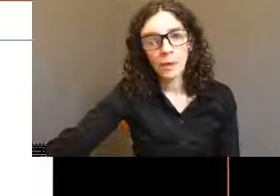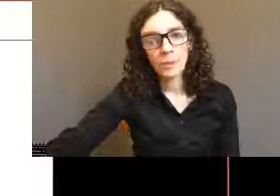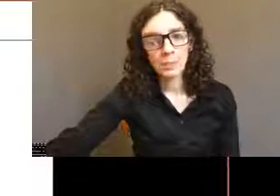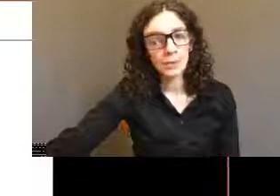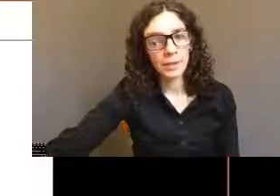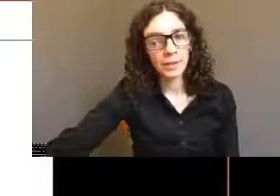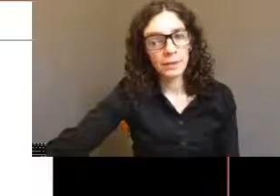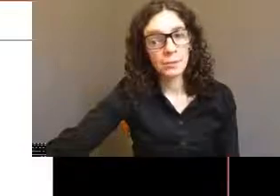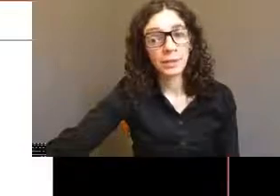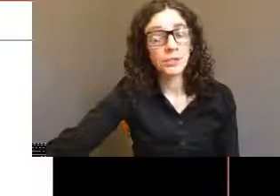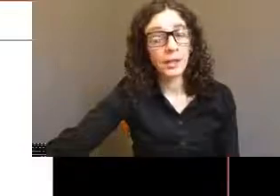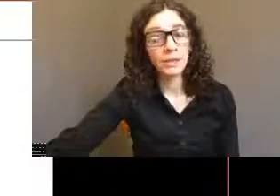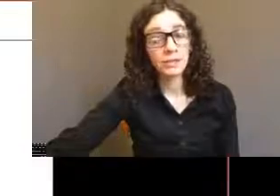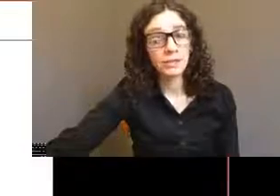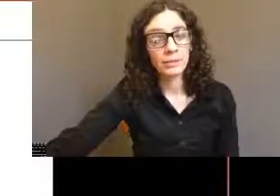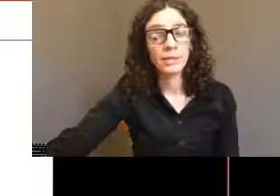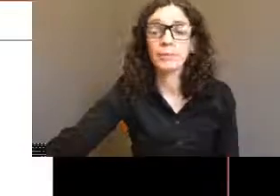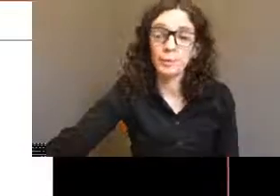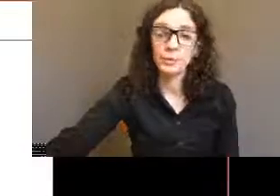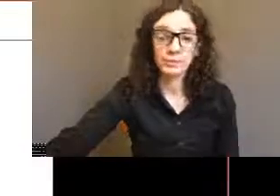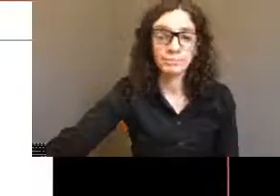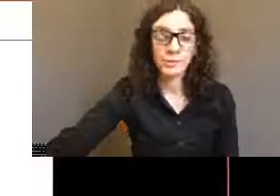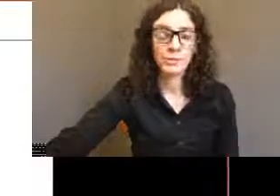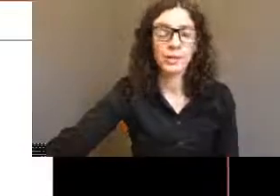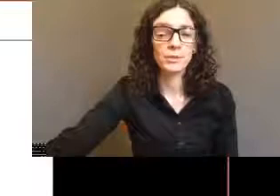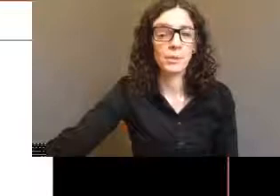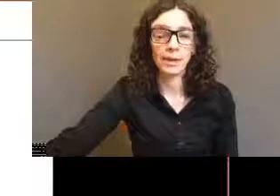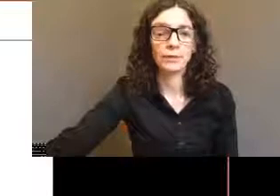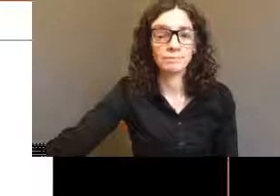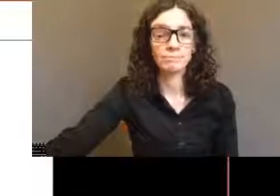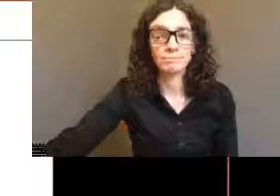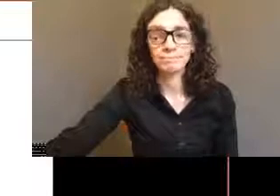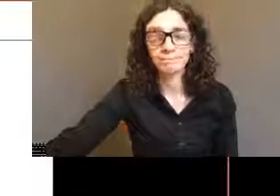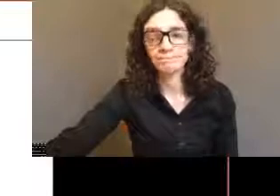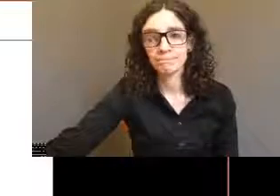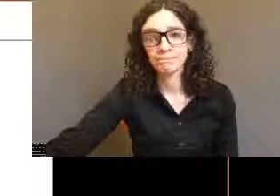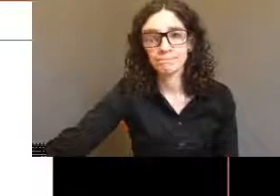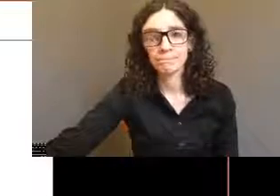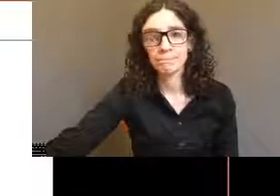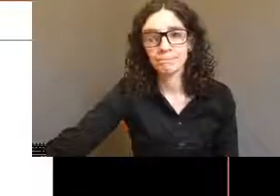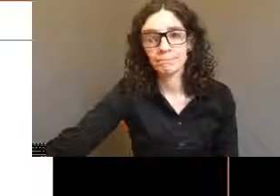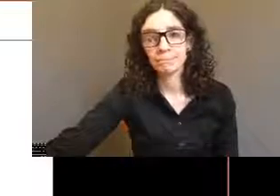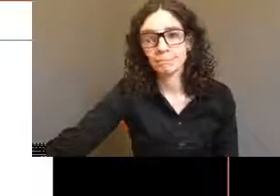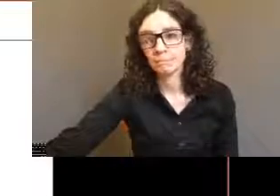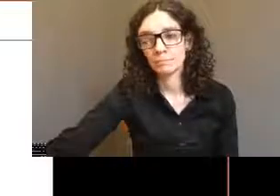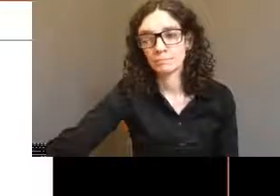the way we communicated really changed. It improved. So it changed for the better.